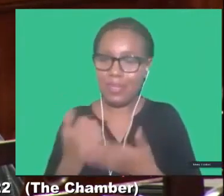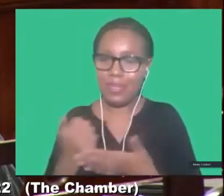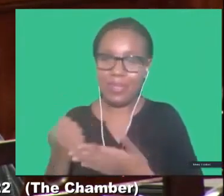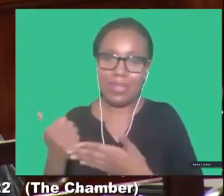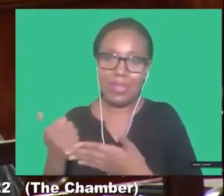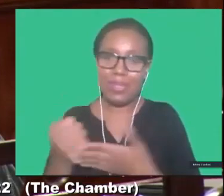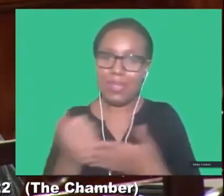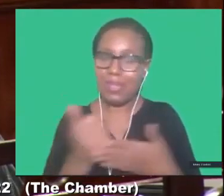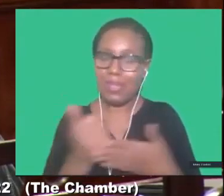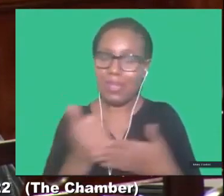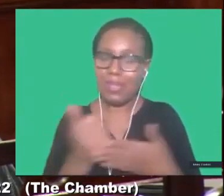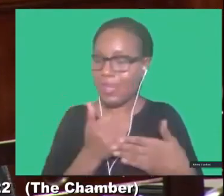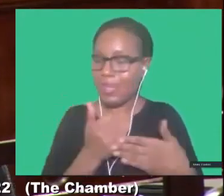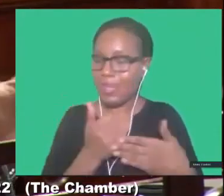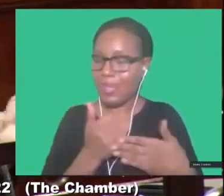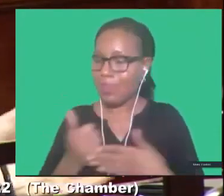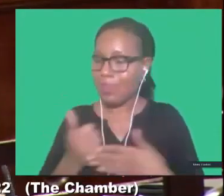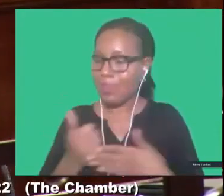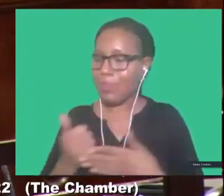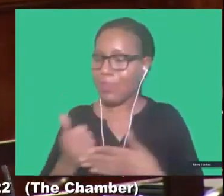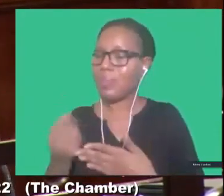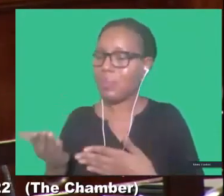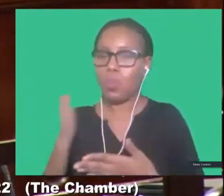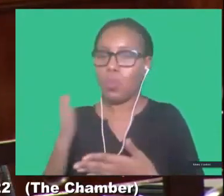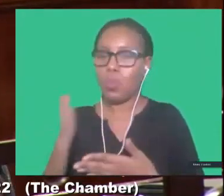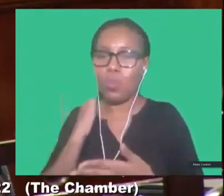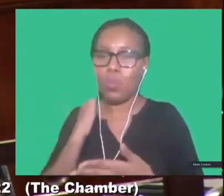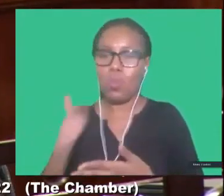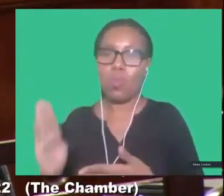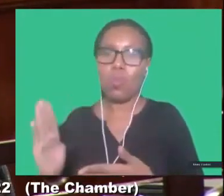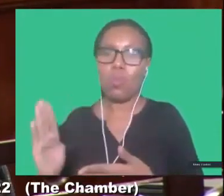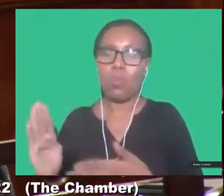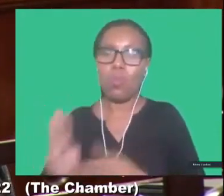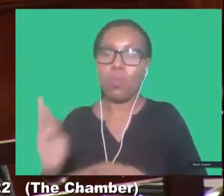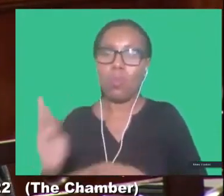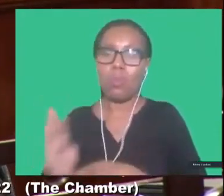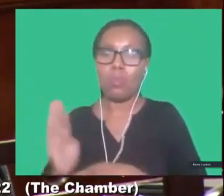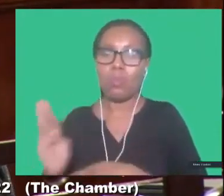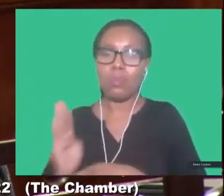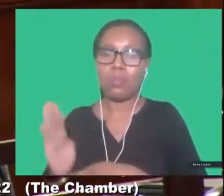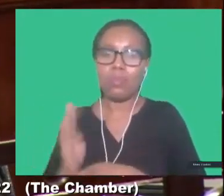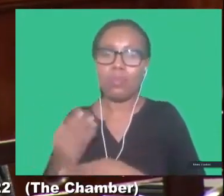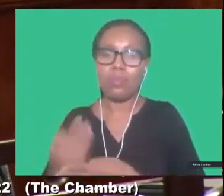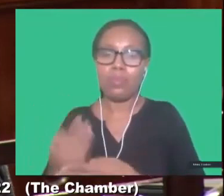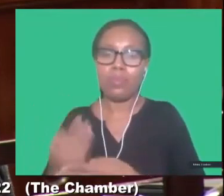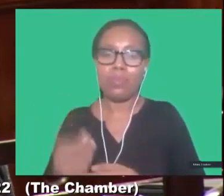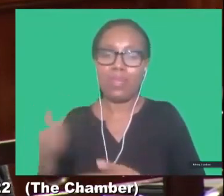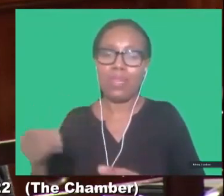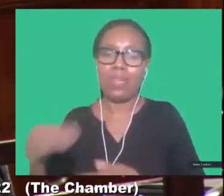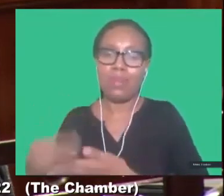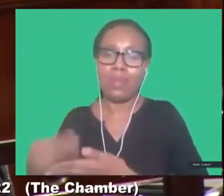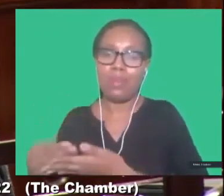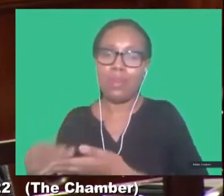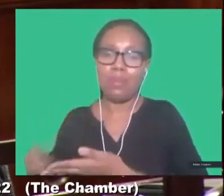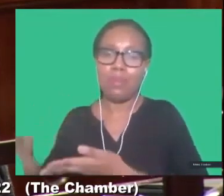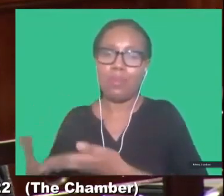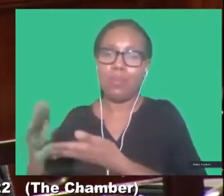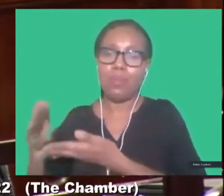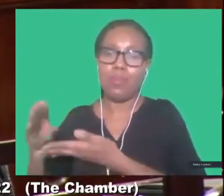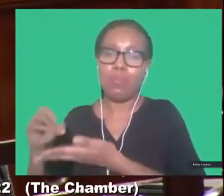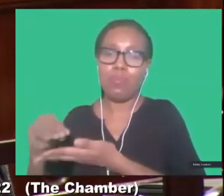and create greater wealth among our people in terms of